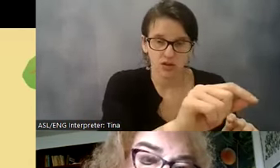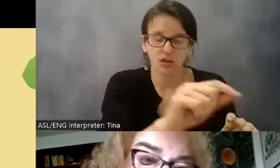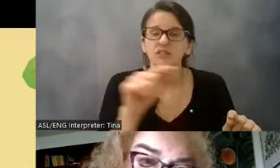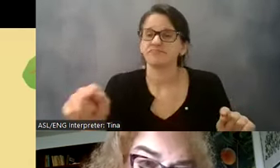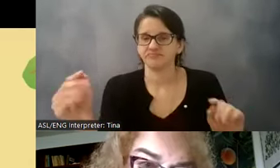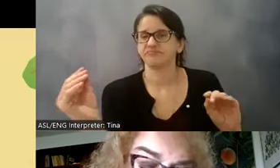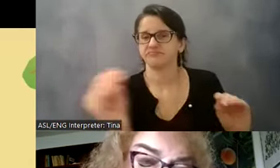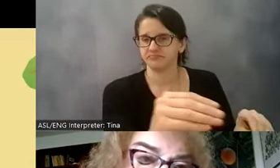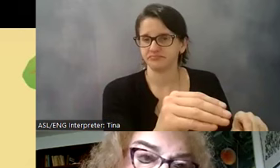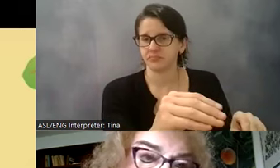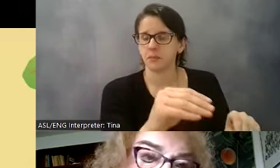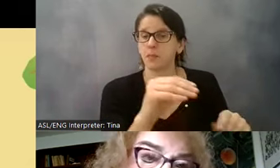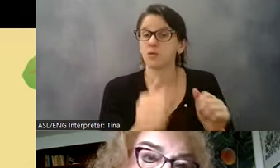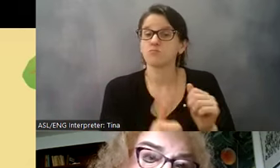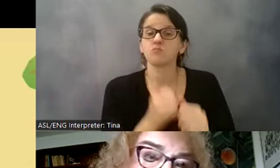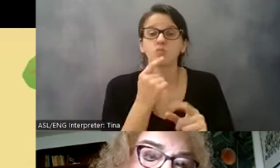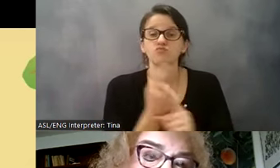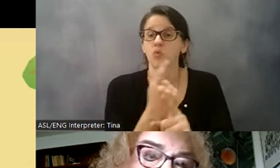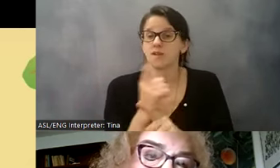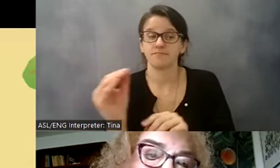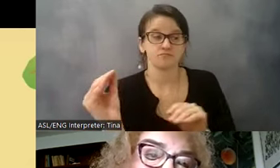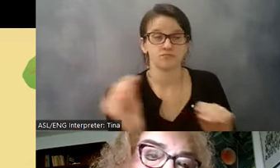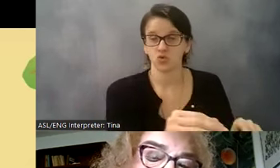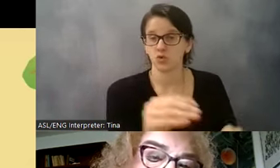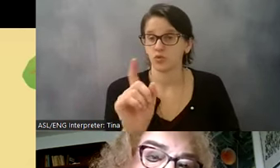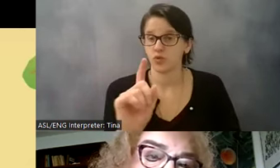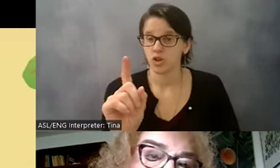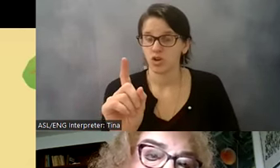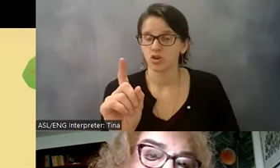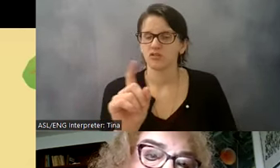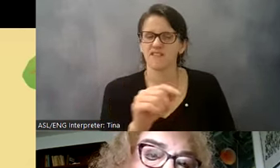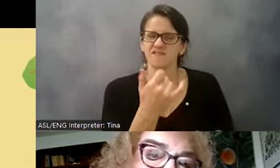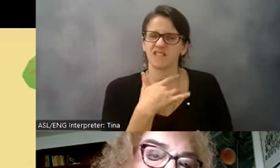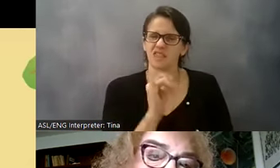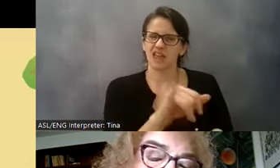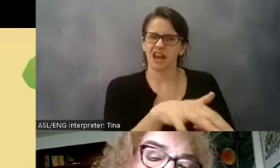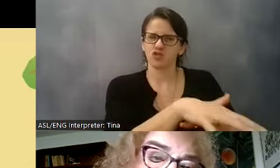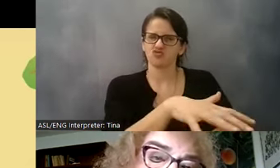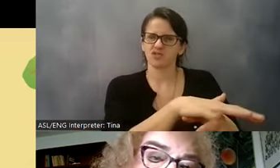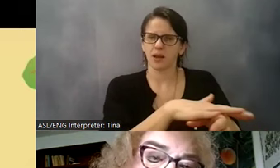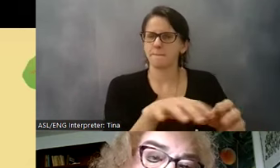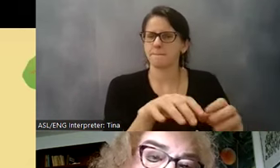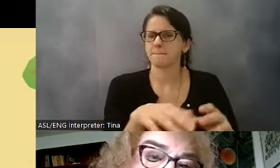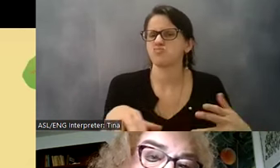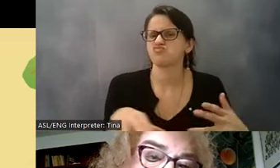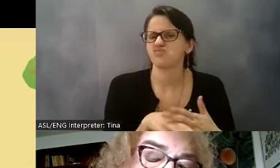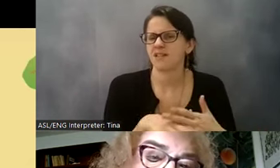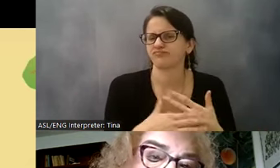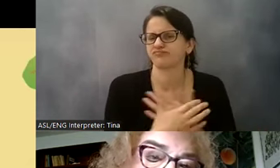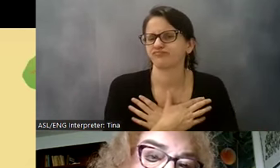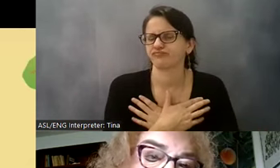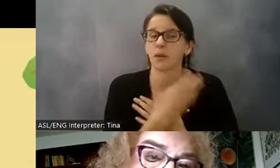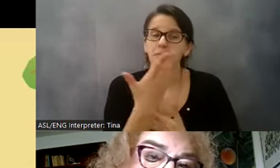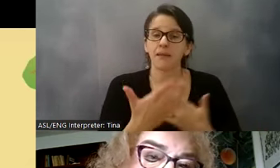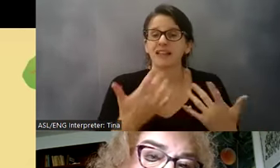appropriately applied in situations where you want to take a break. You've got, let's say you've got a bed that you've